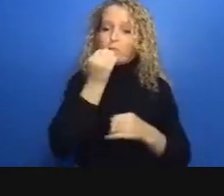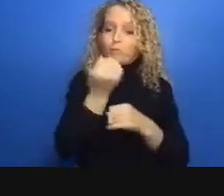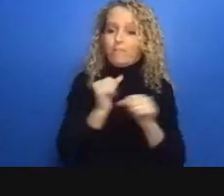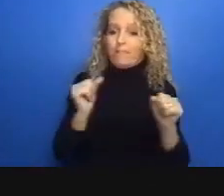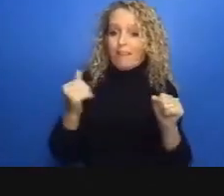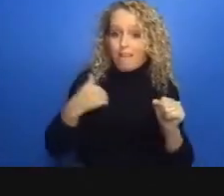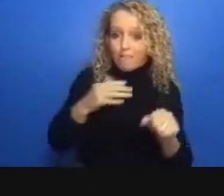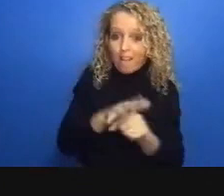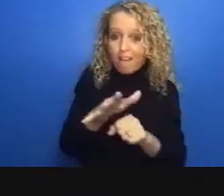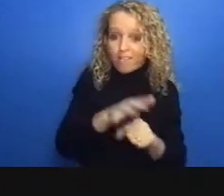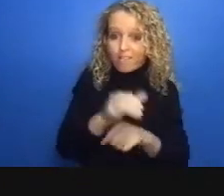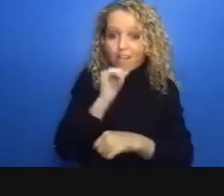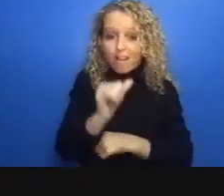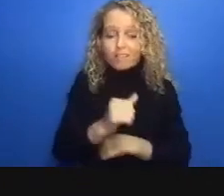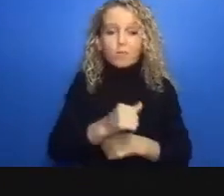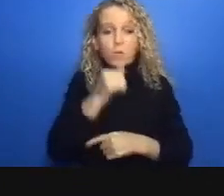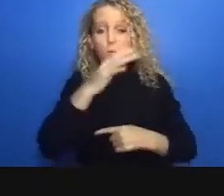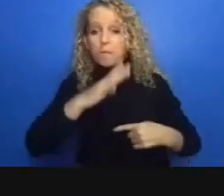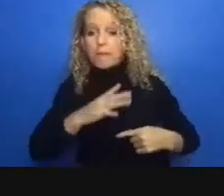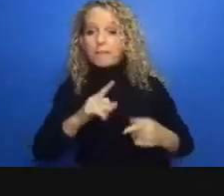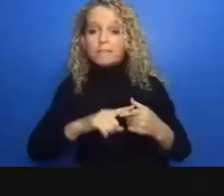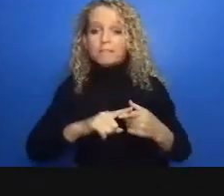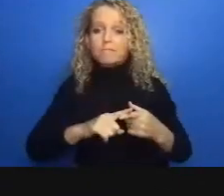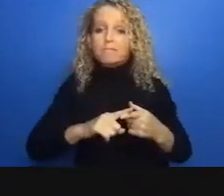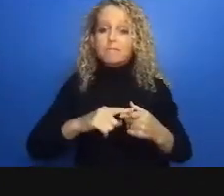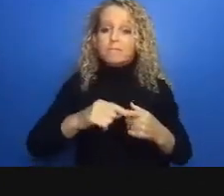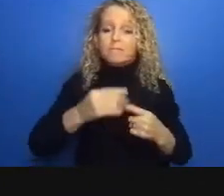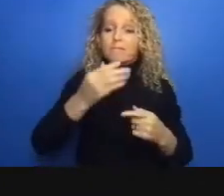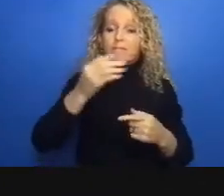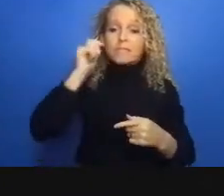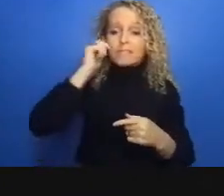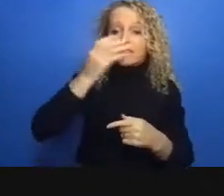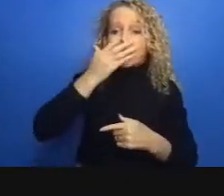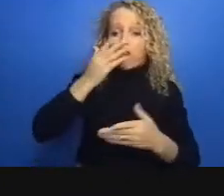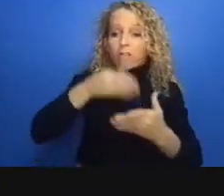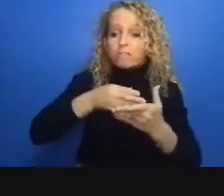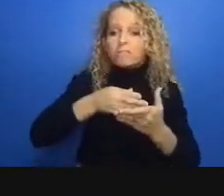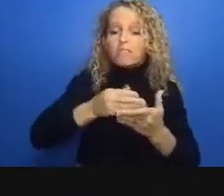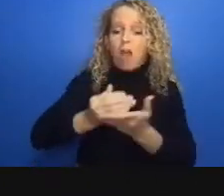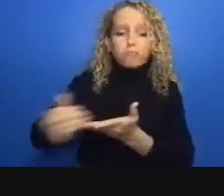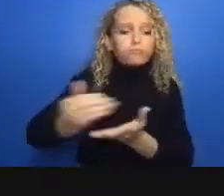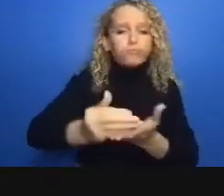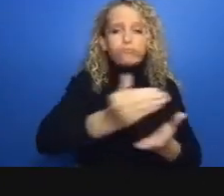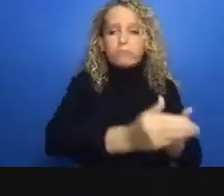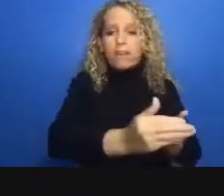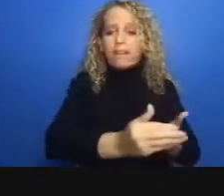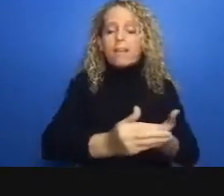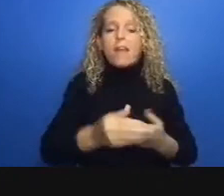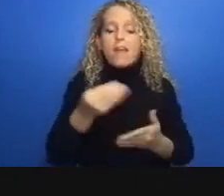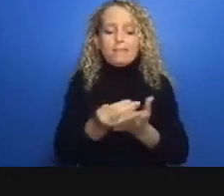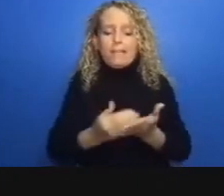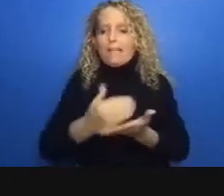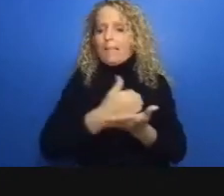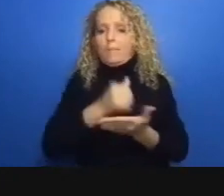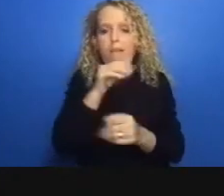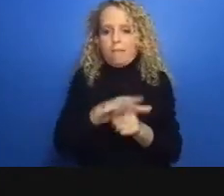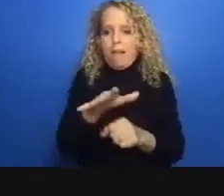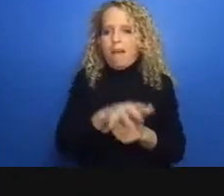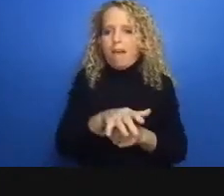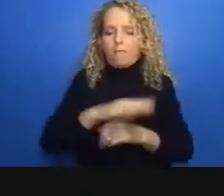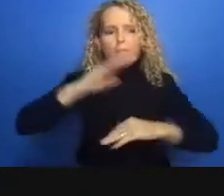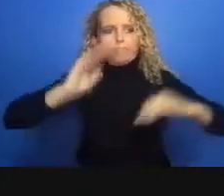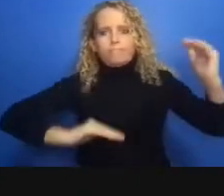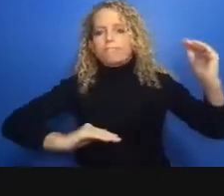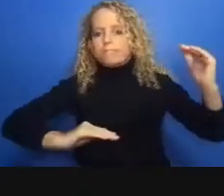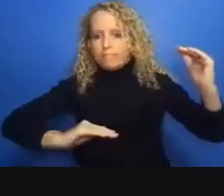by women, racialized communities, and those with unstable incomes, as Tereshak and McIntyre underscore. And Nova Scotia